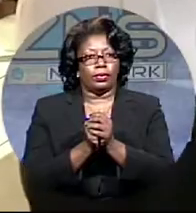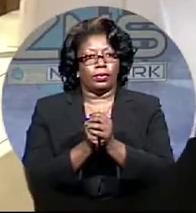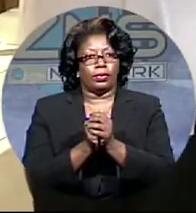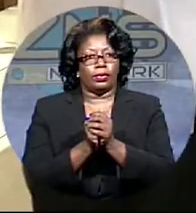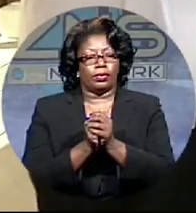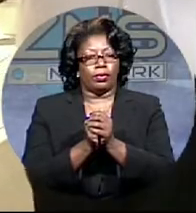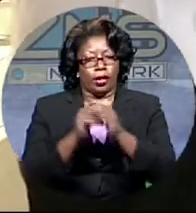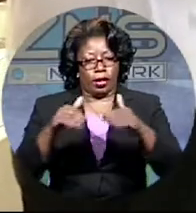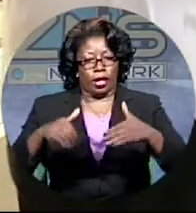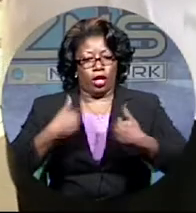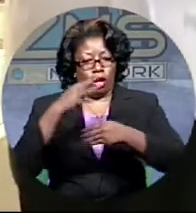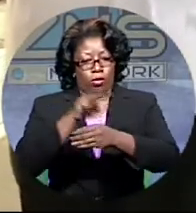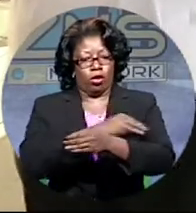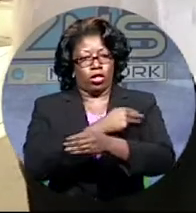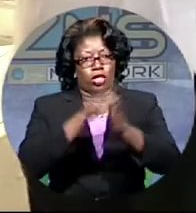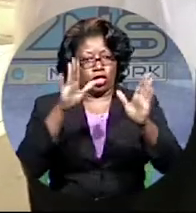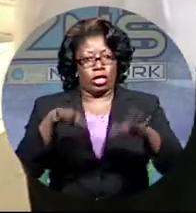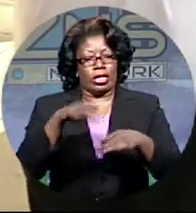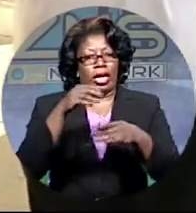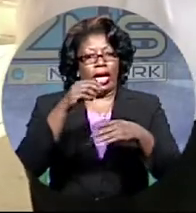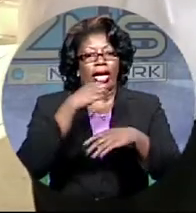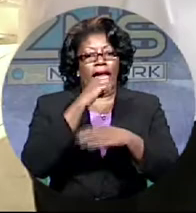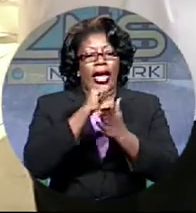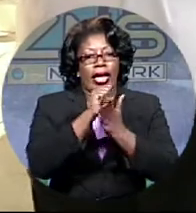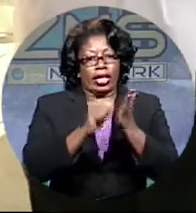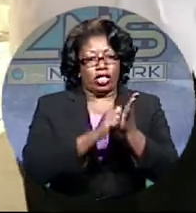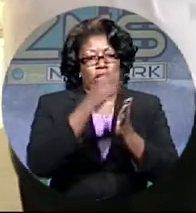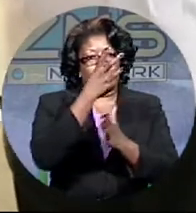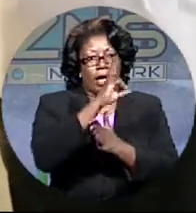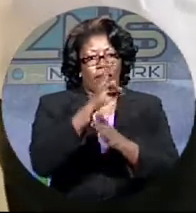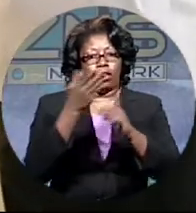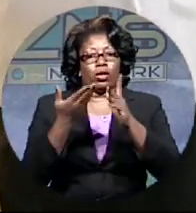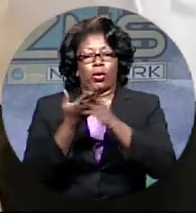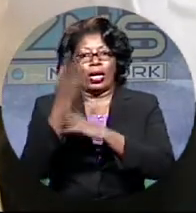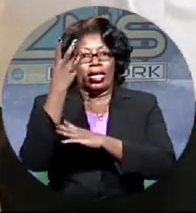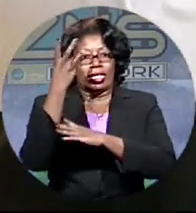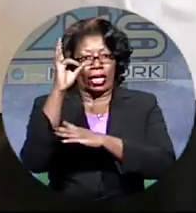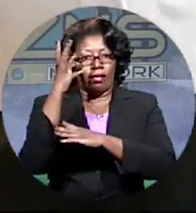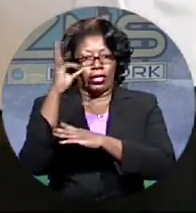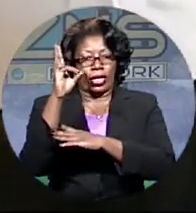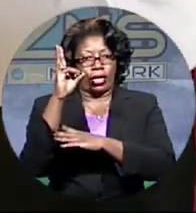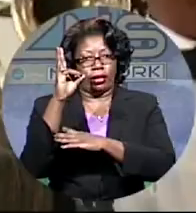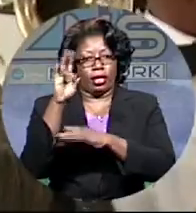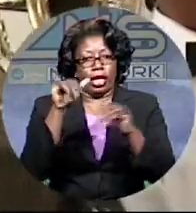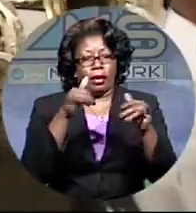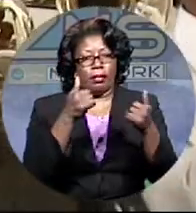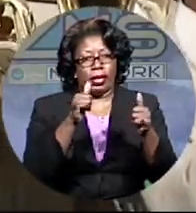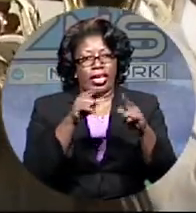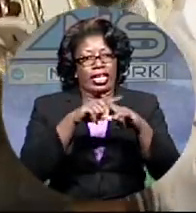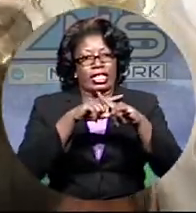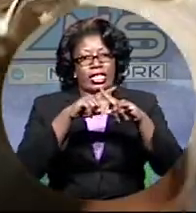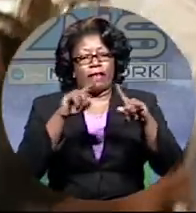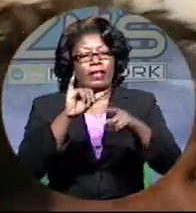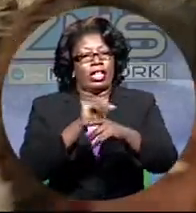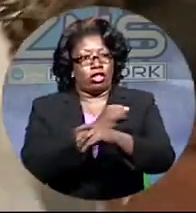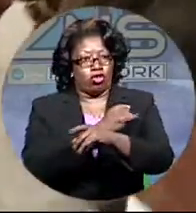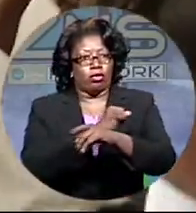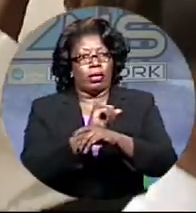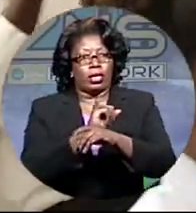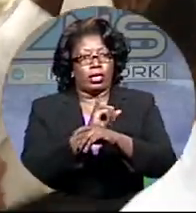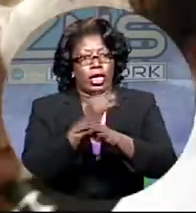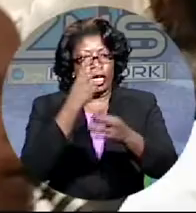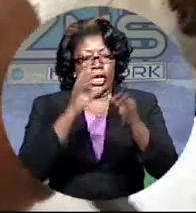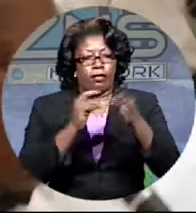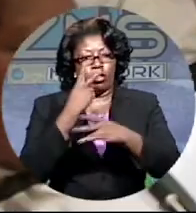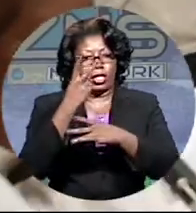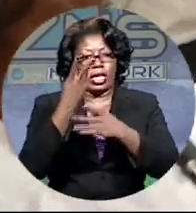These young musicians between the ages of 7 and 17 have learned how to play a variety of wind and percussion instruments. And if you've seen